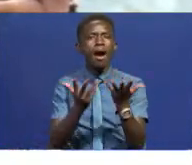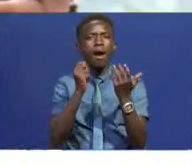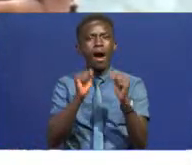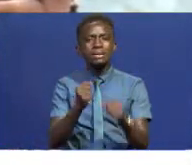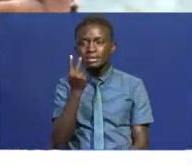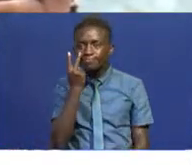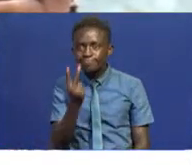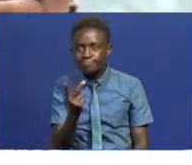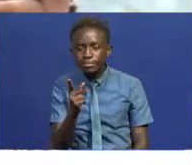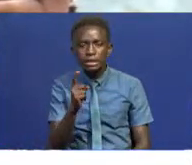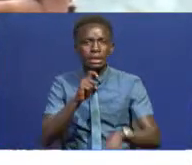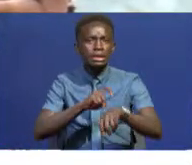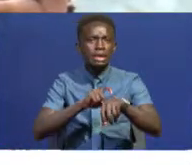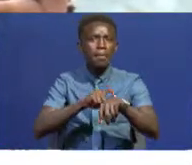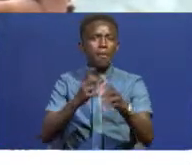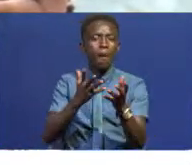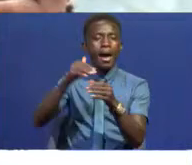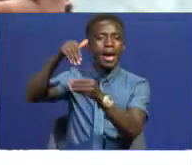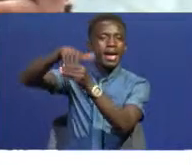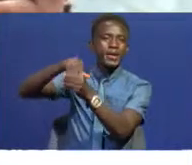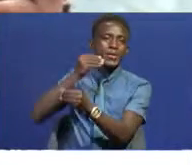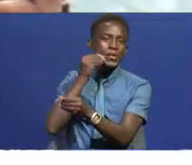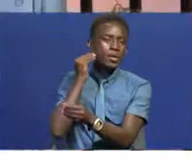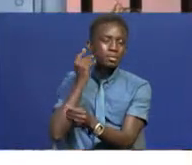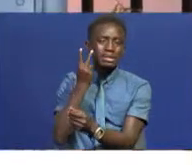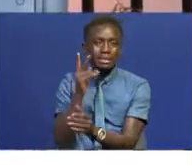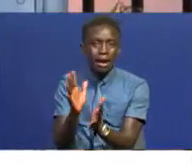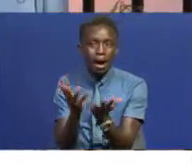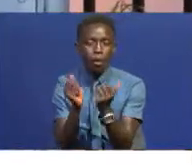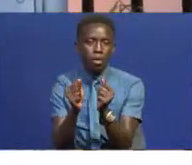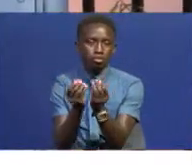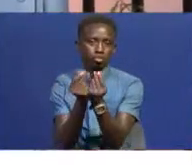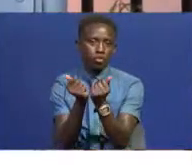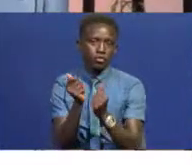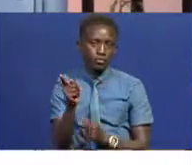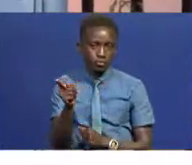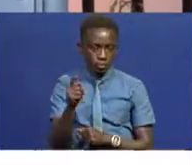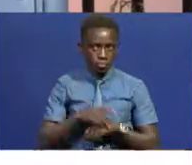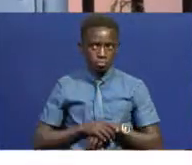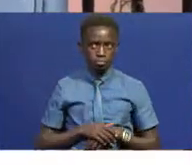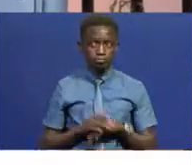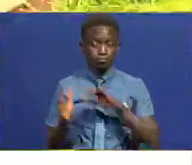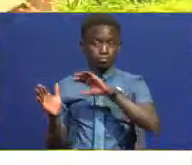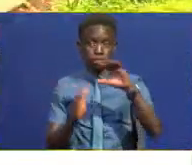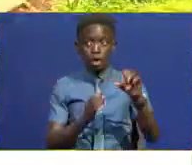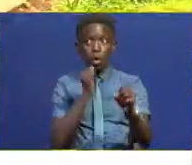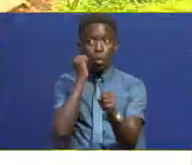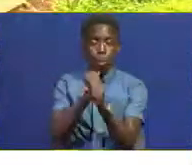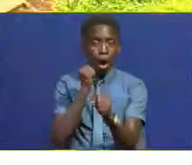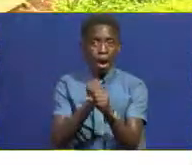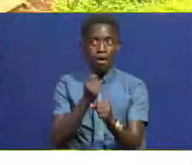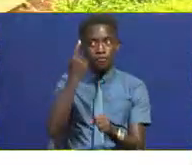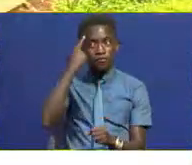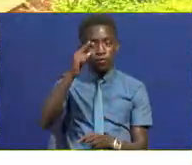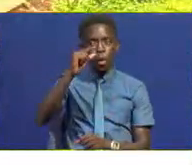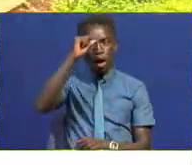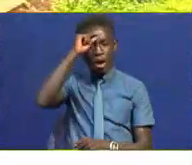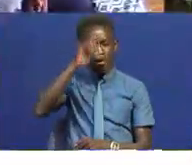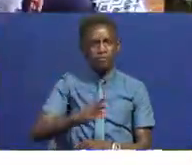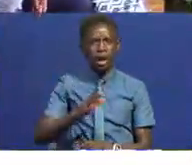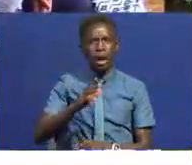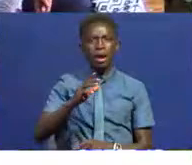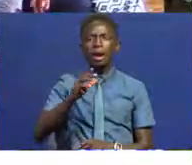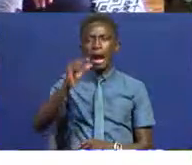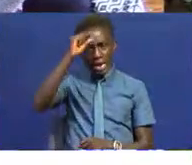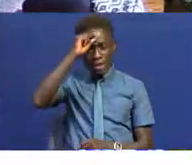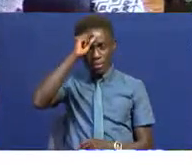wanaona wakiwa hapo manyumbani vile zinaweza tatuliwa. And operations at the Kakamega County Commissioner's office were